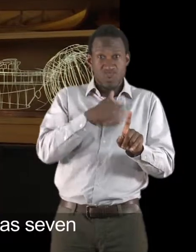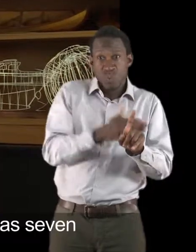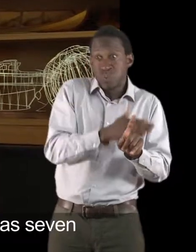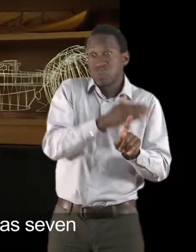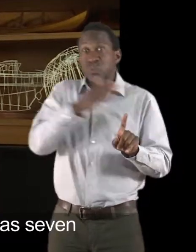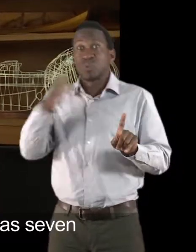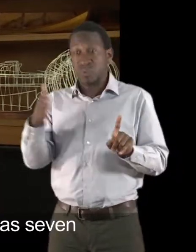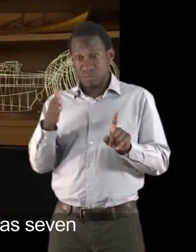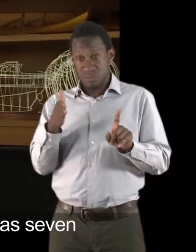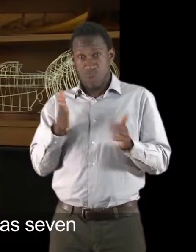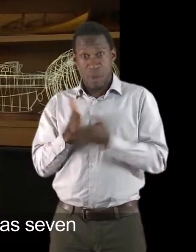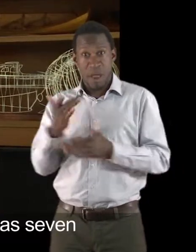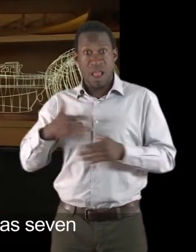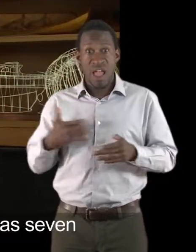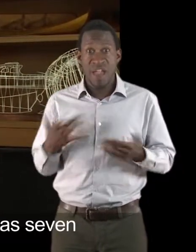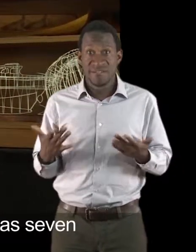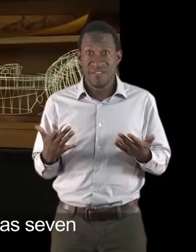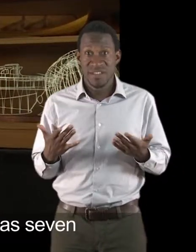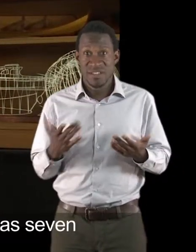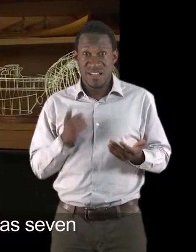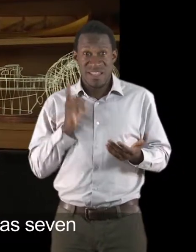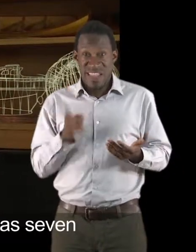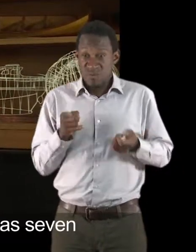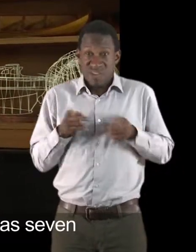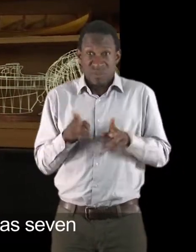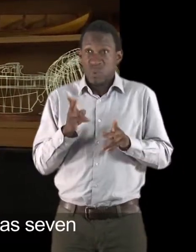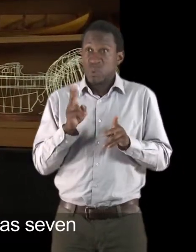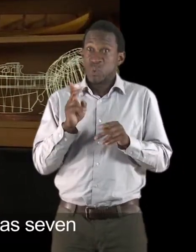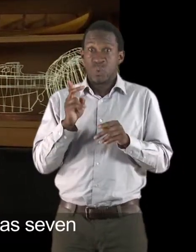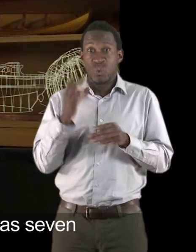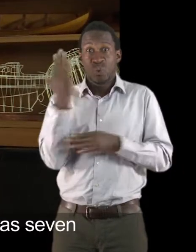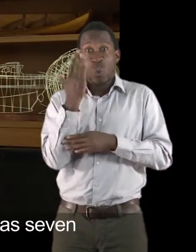after incarceration since I was 7